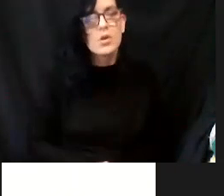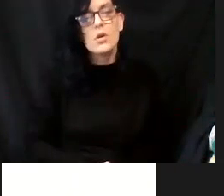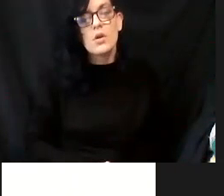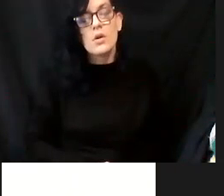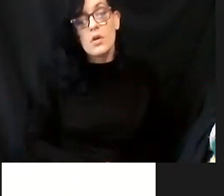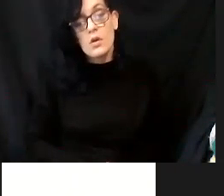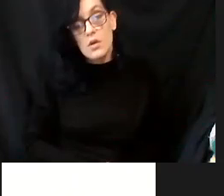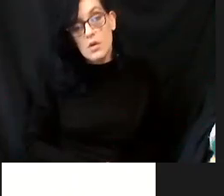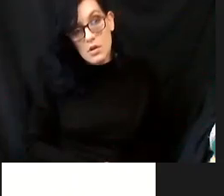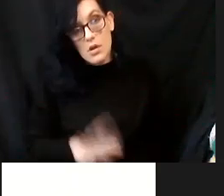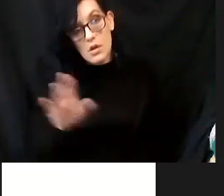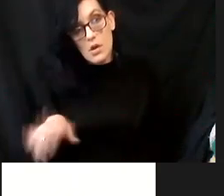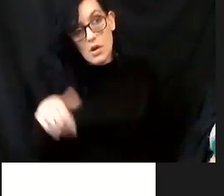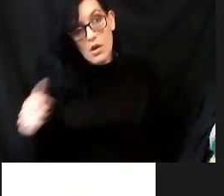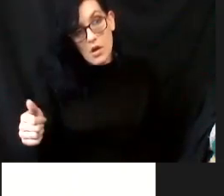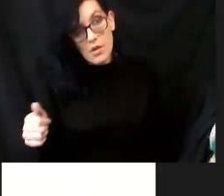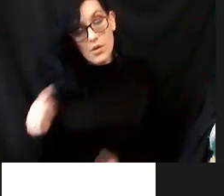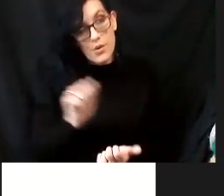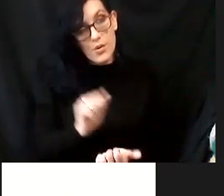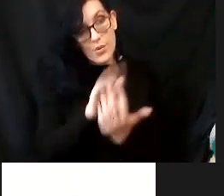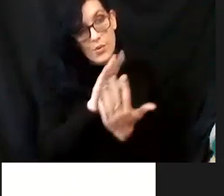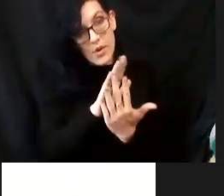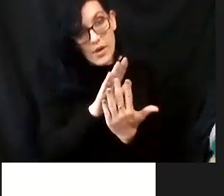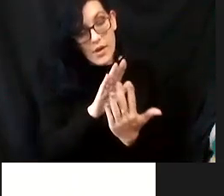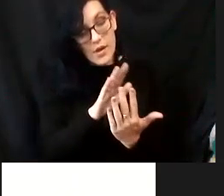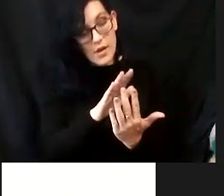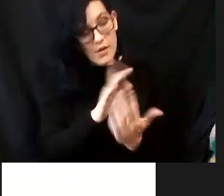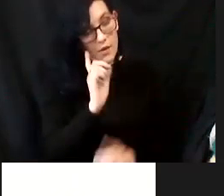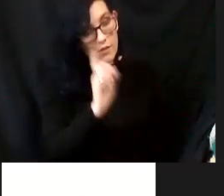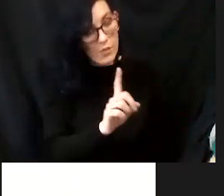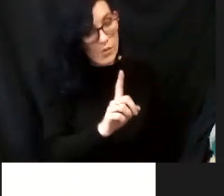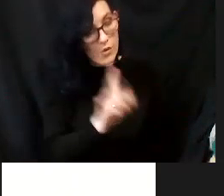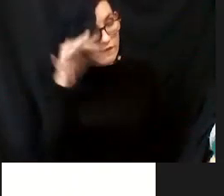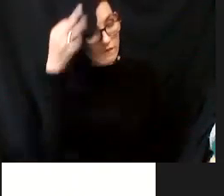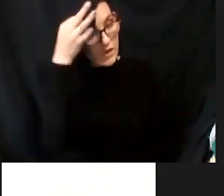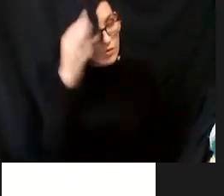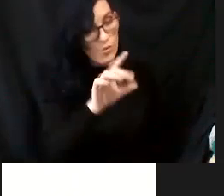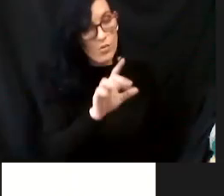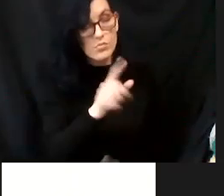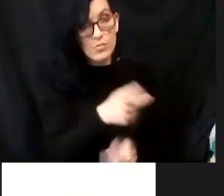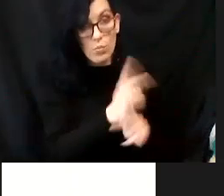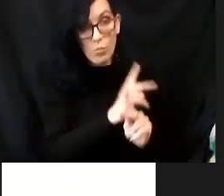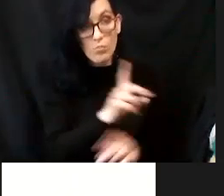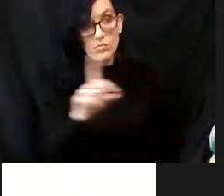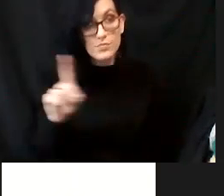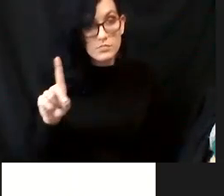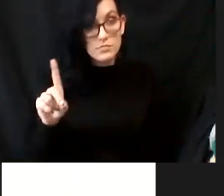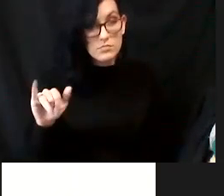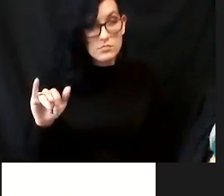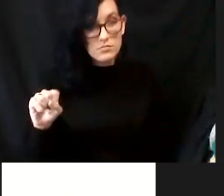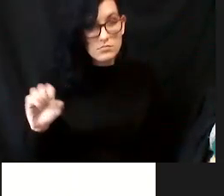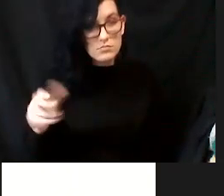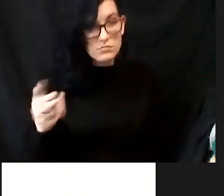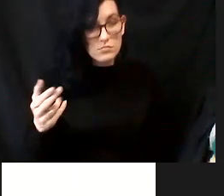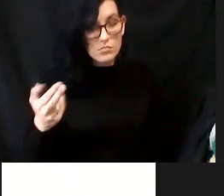Another way that your loans could be discharged, your federal loans, is a